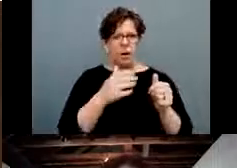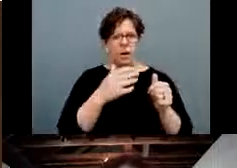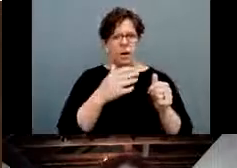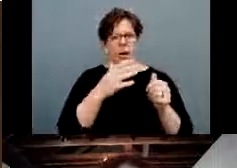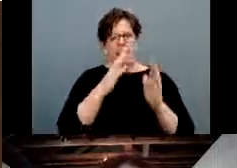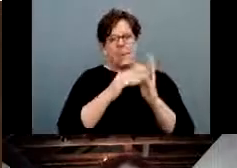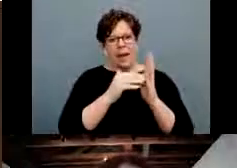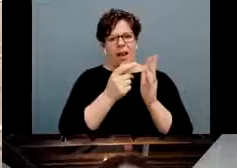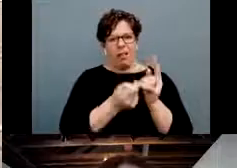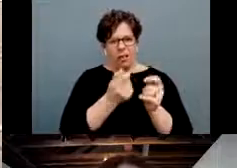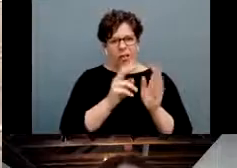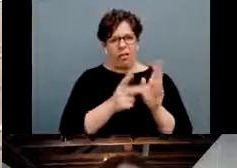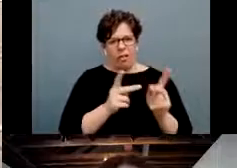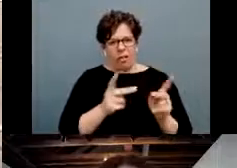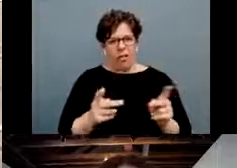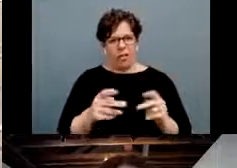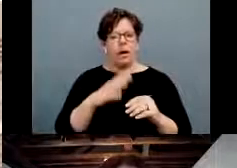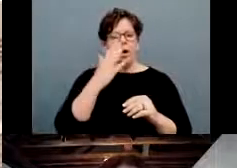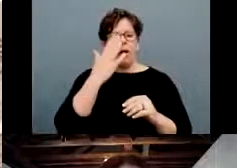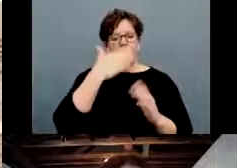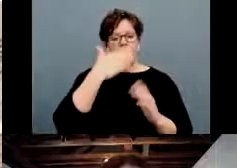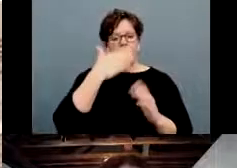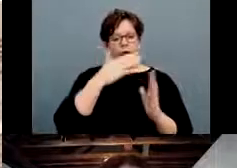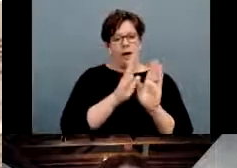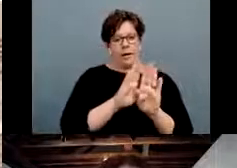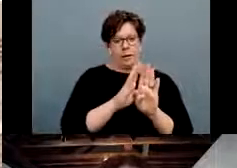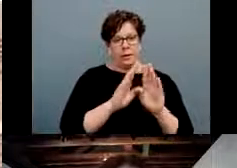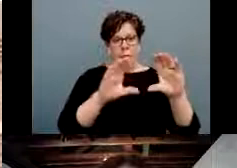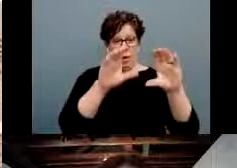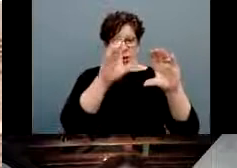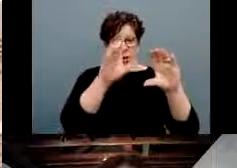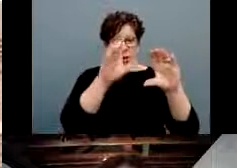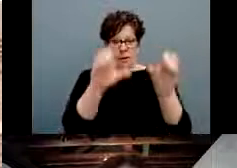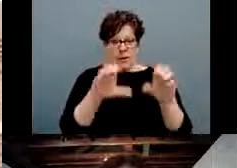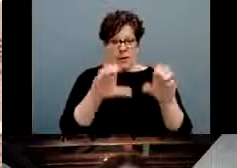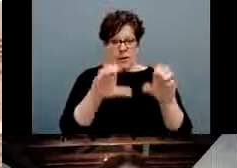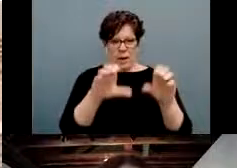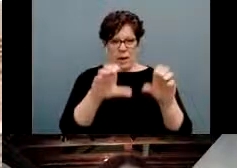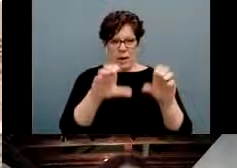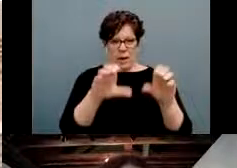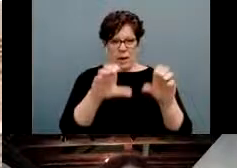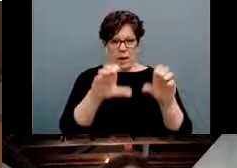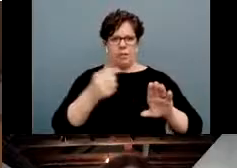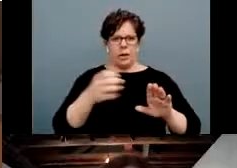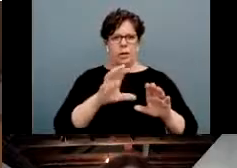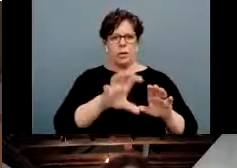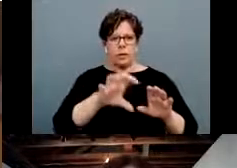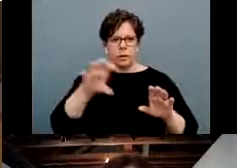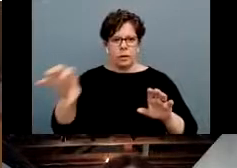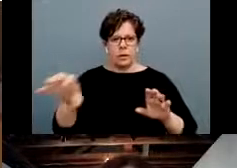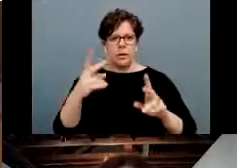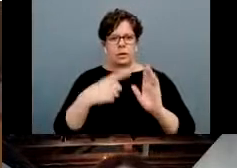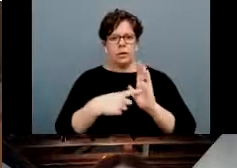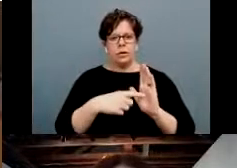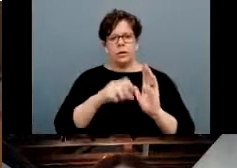the trailer had two panels. The top was a window and the bottom was a wooden panel that was removable to reveal a screen,